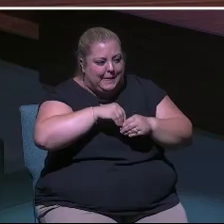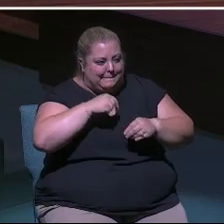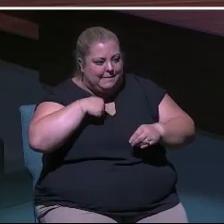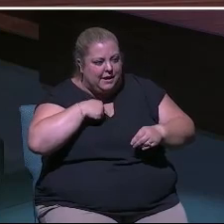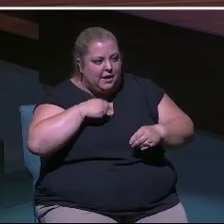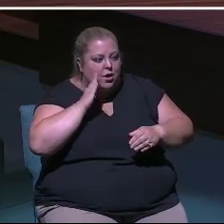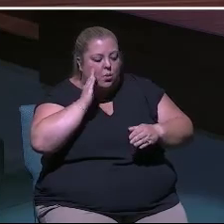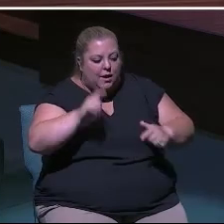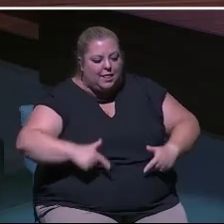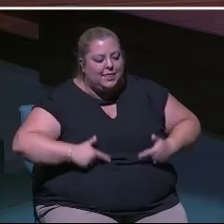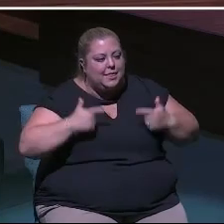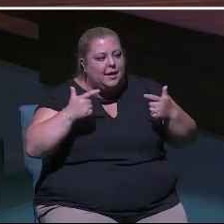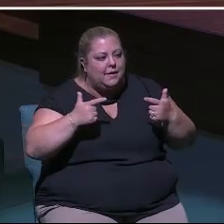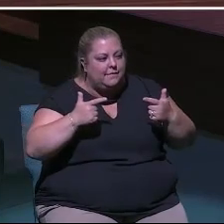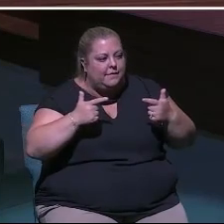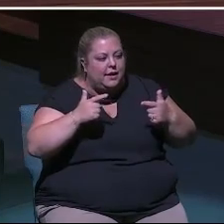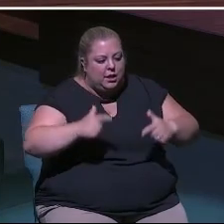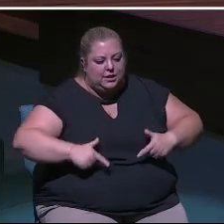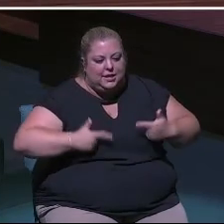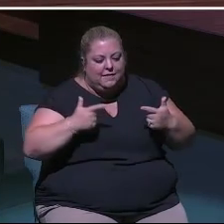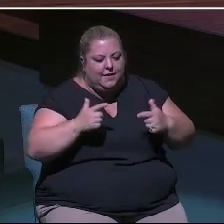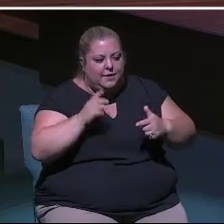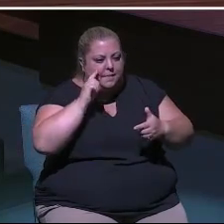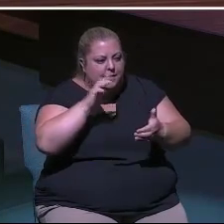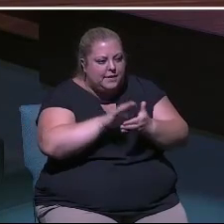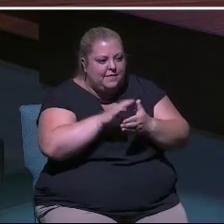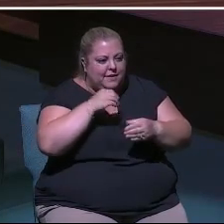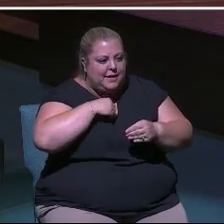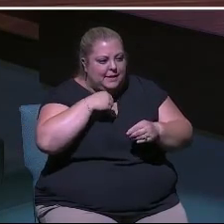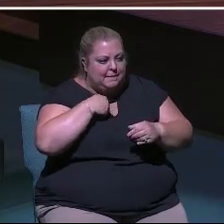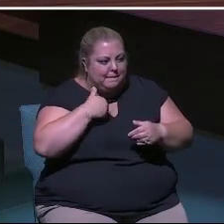live. And whosoever liveth and believeth in me